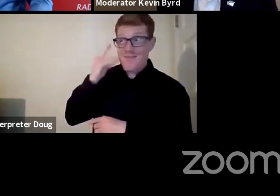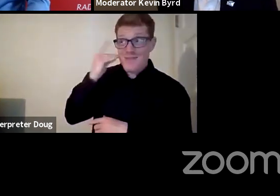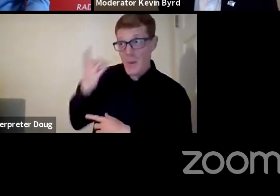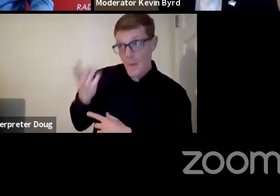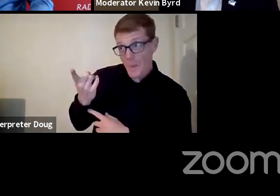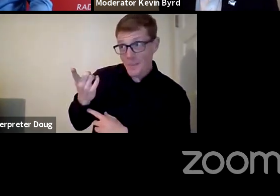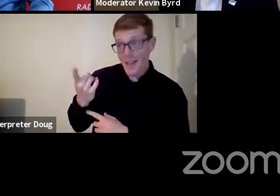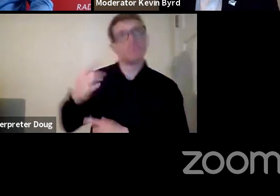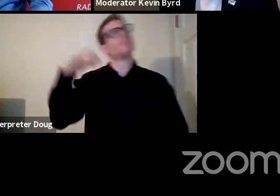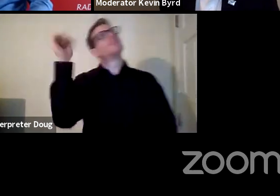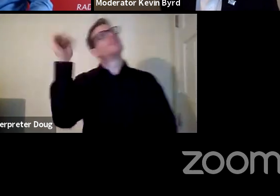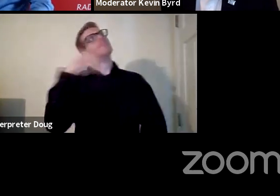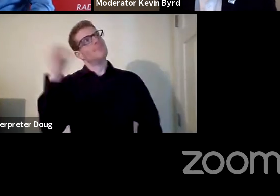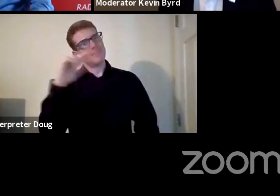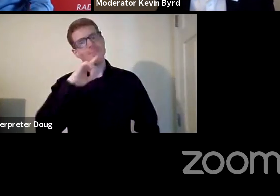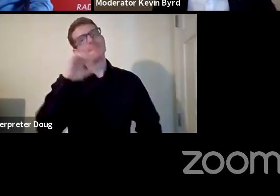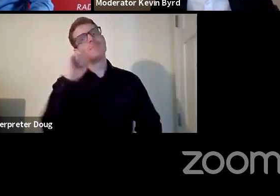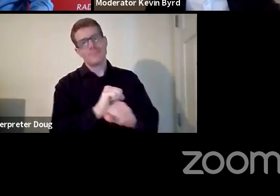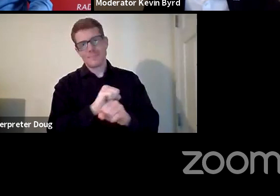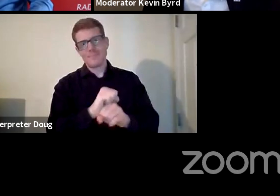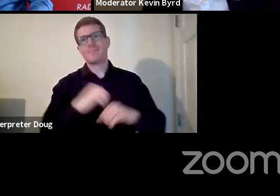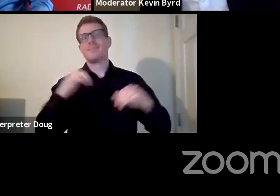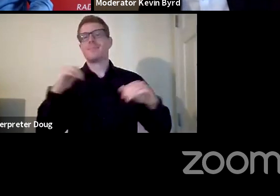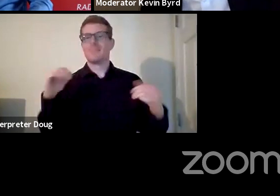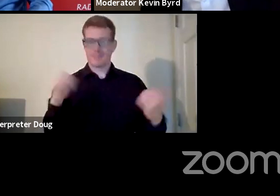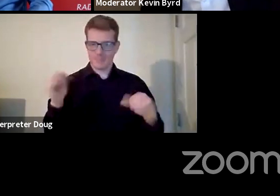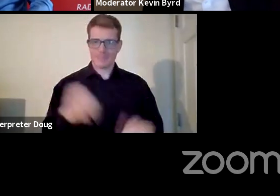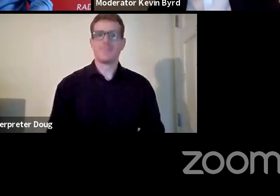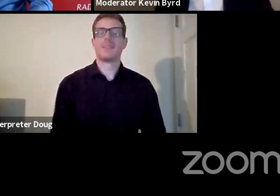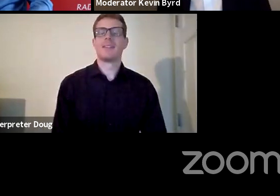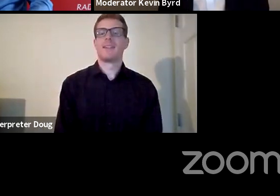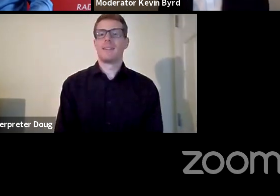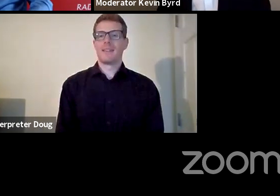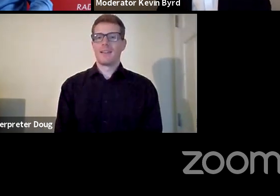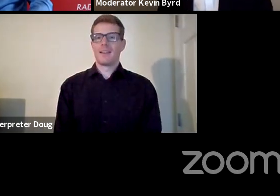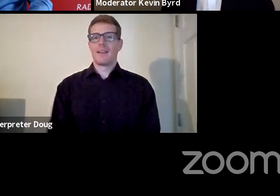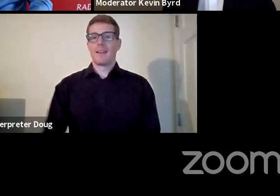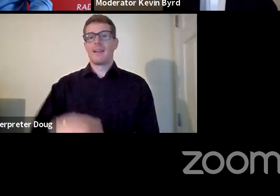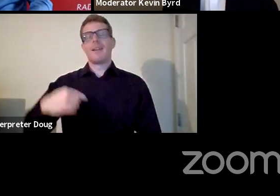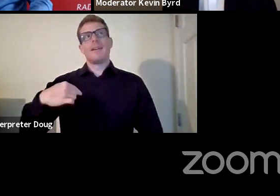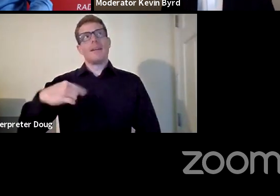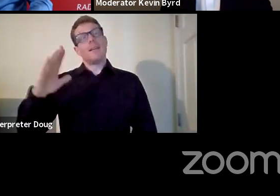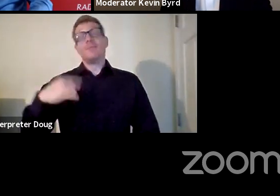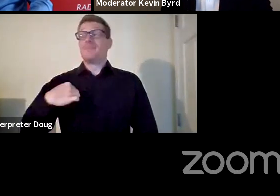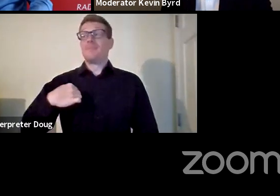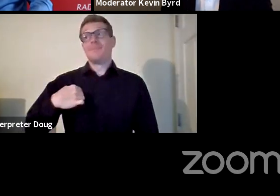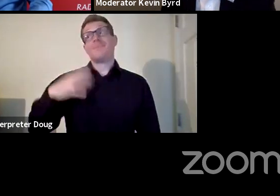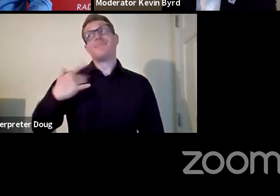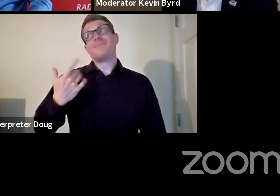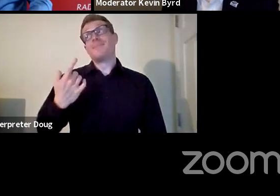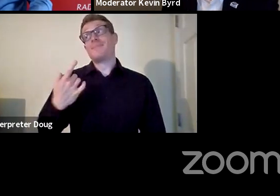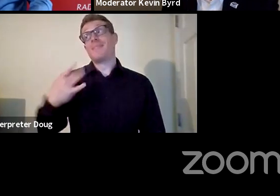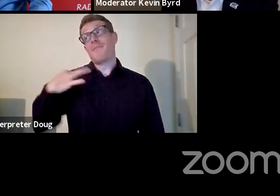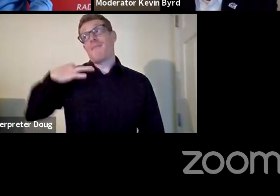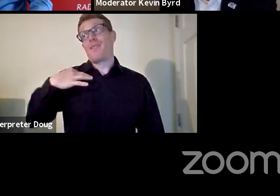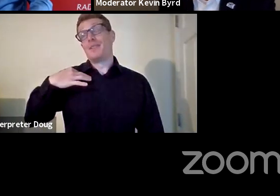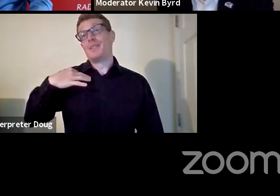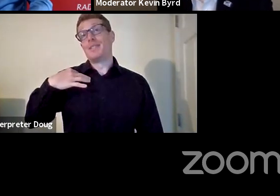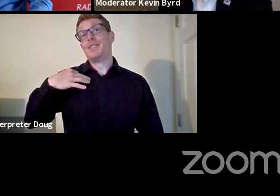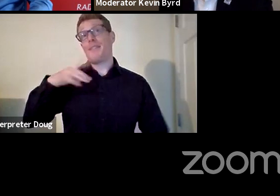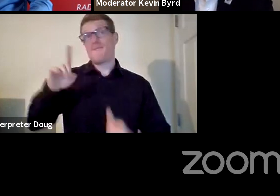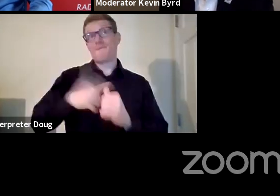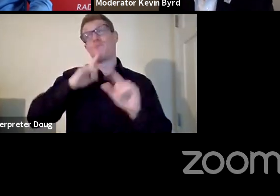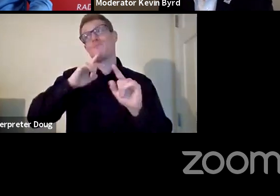The environment it creates, but this year it'll be a little challenging. Yeah, I was going to volunteer to be first response on that